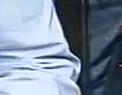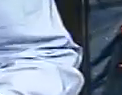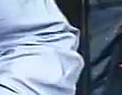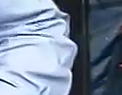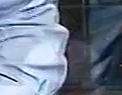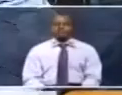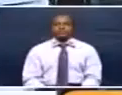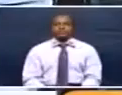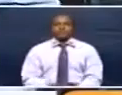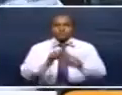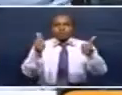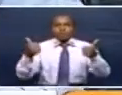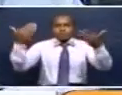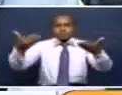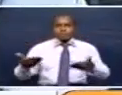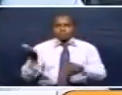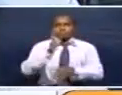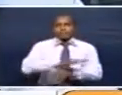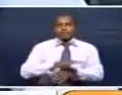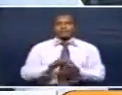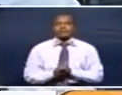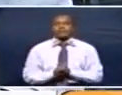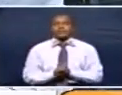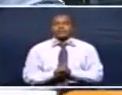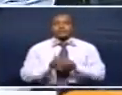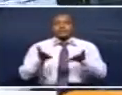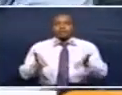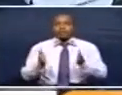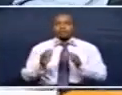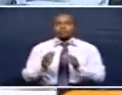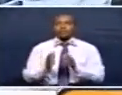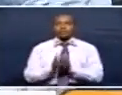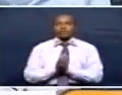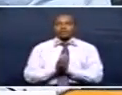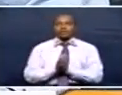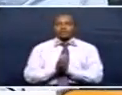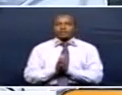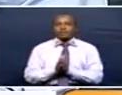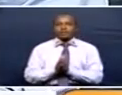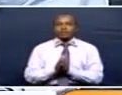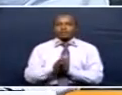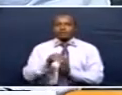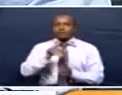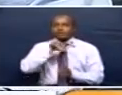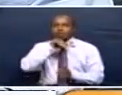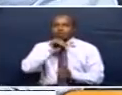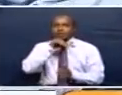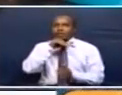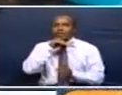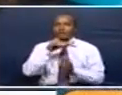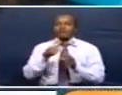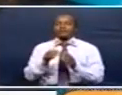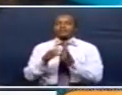right, welcome back to Jeff Kunenge live at Citizen Television. Here with Raila Odinga impersonator